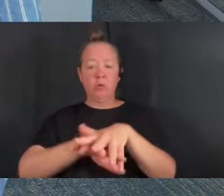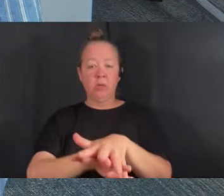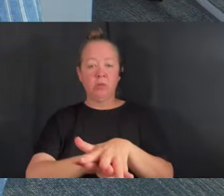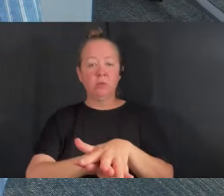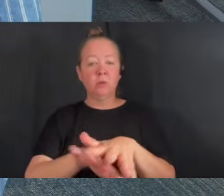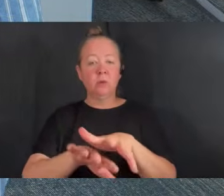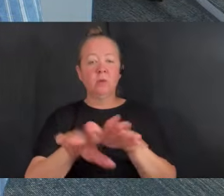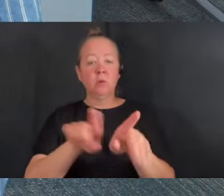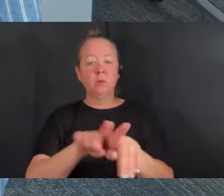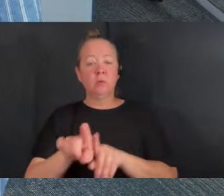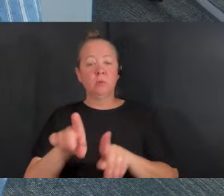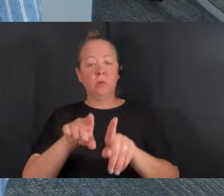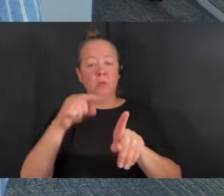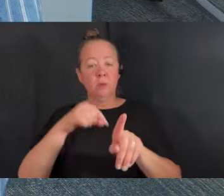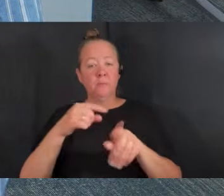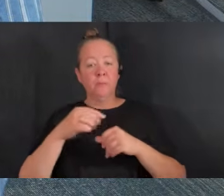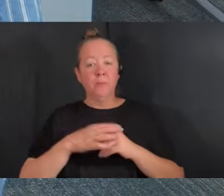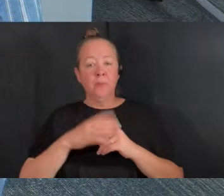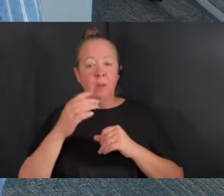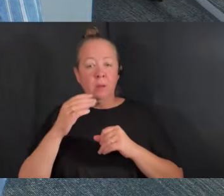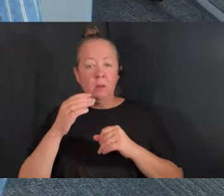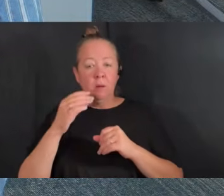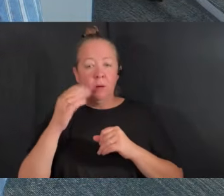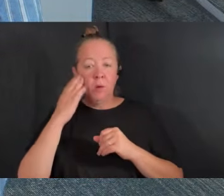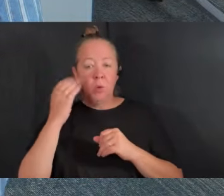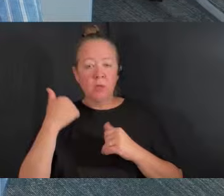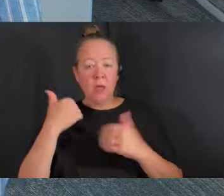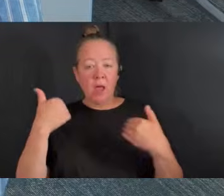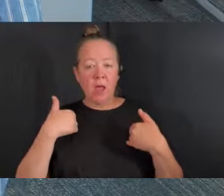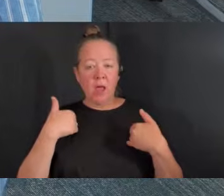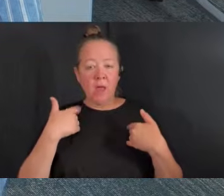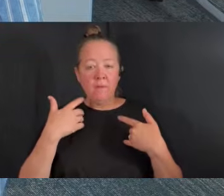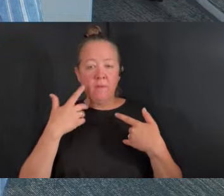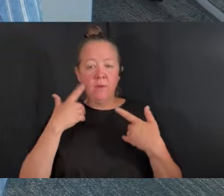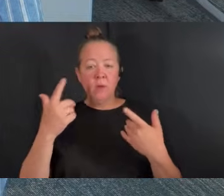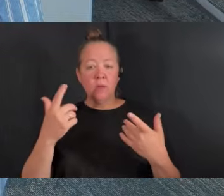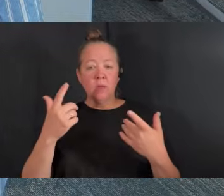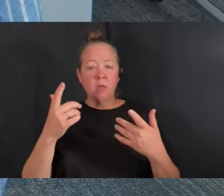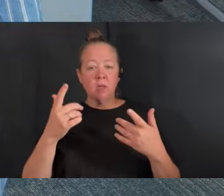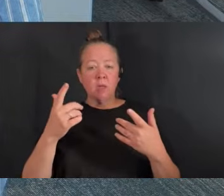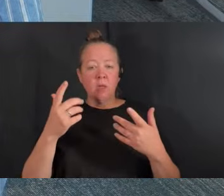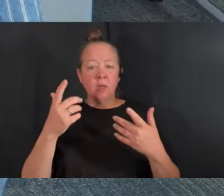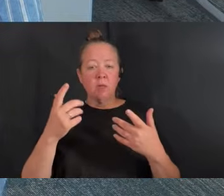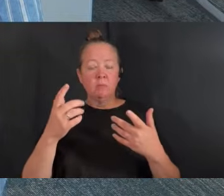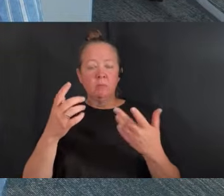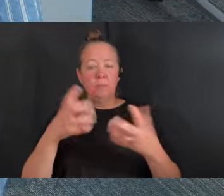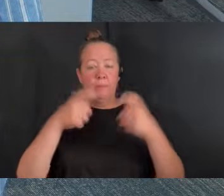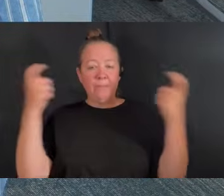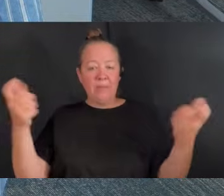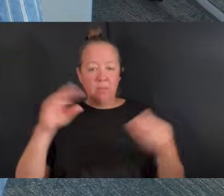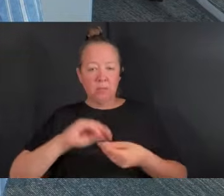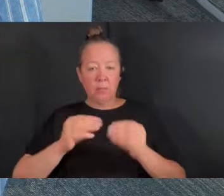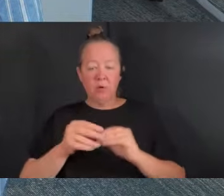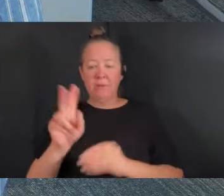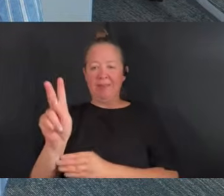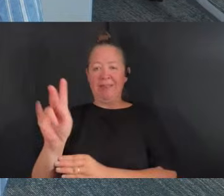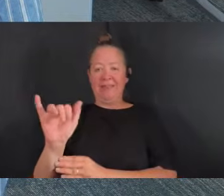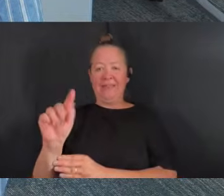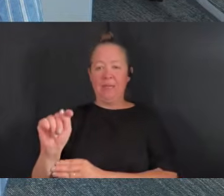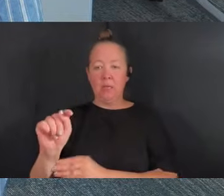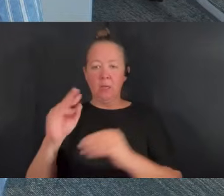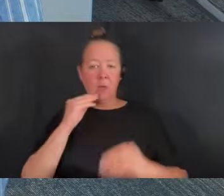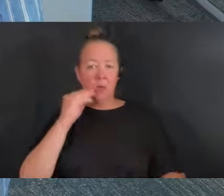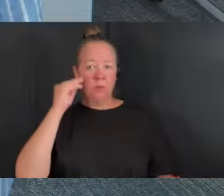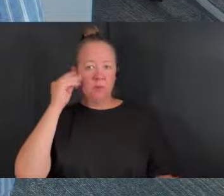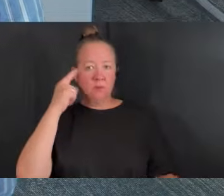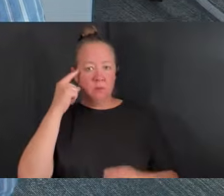largest known collection of kit houses in Prince George's County. The Society would like to recognize the Cheverly Historic District